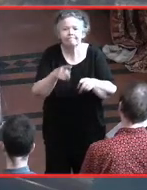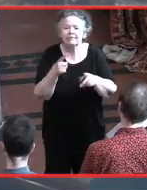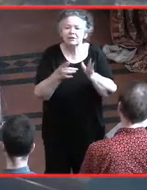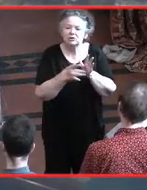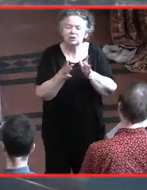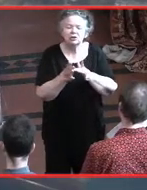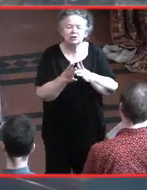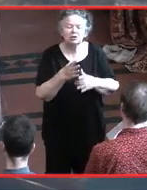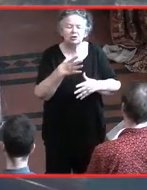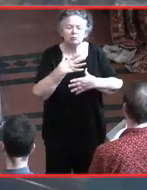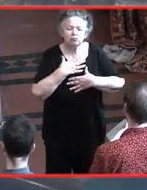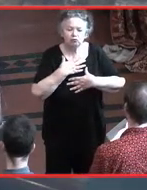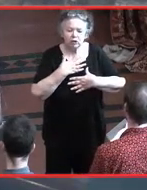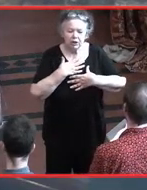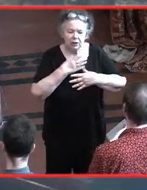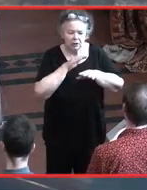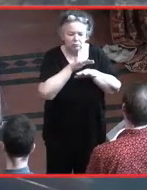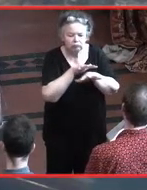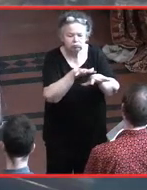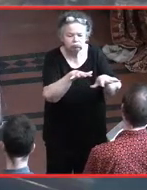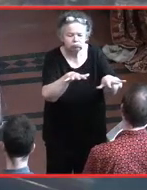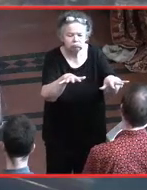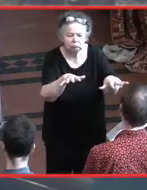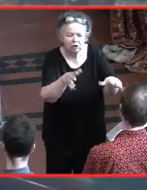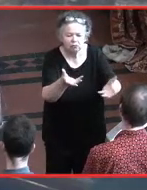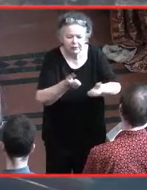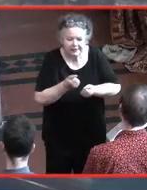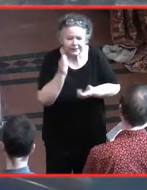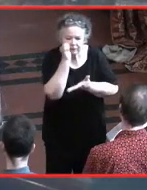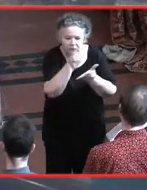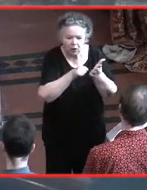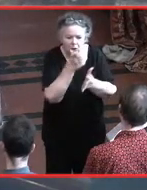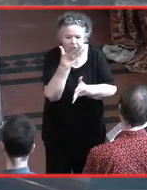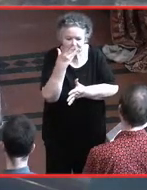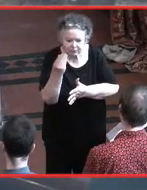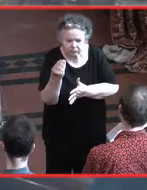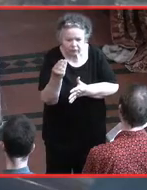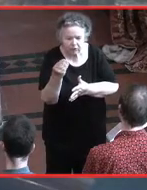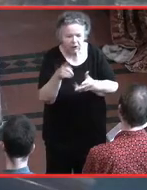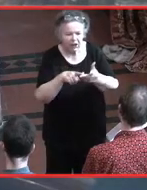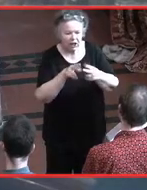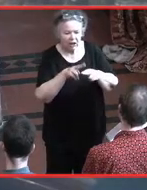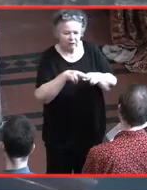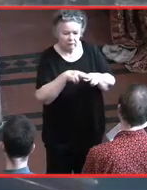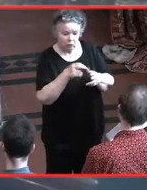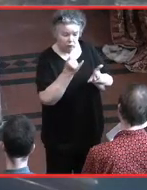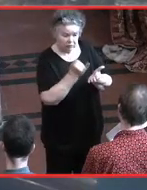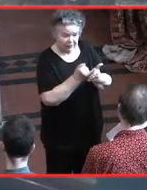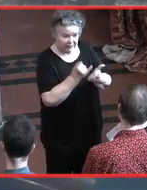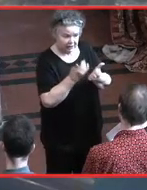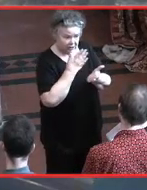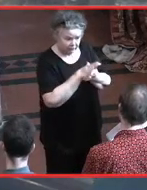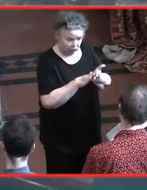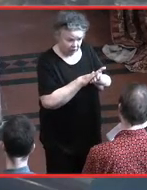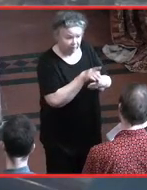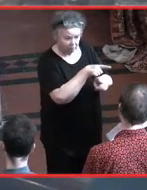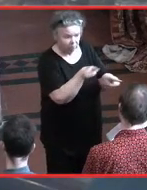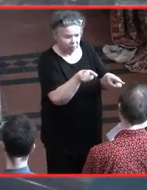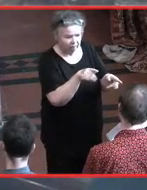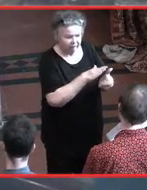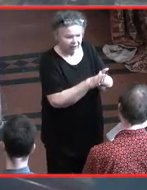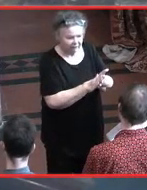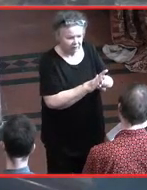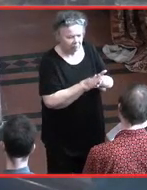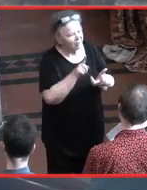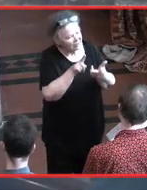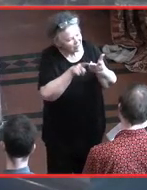to them, "Receive the Holy Spirit. If you forgive the sins of any, they are forgiven them. If you retain